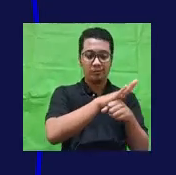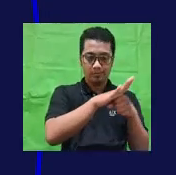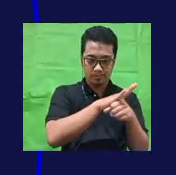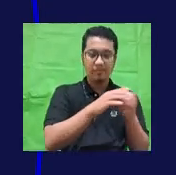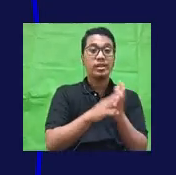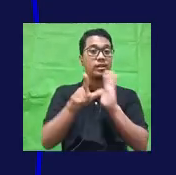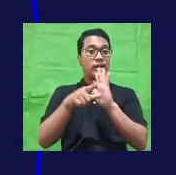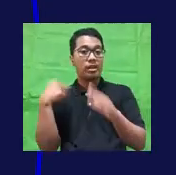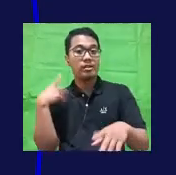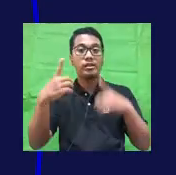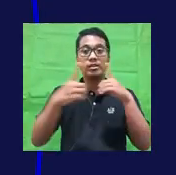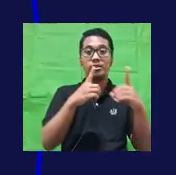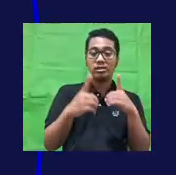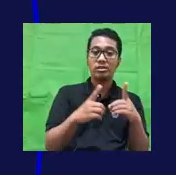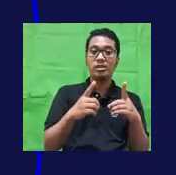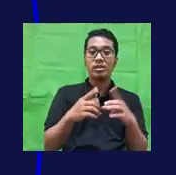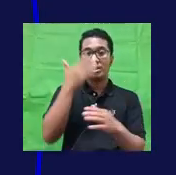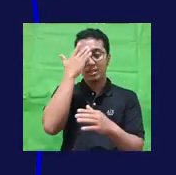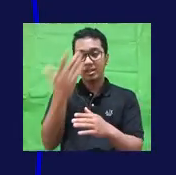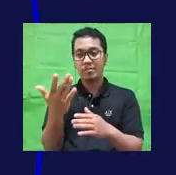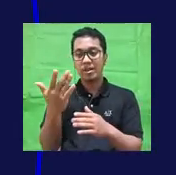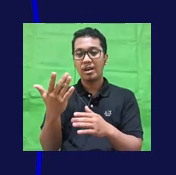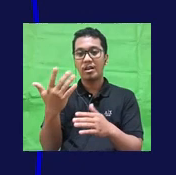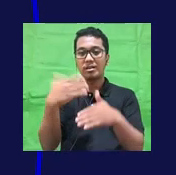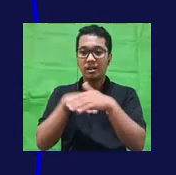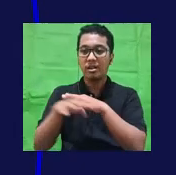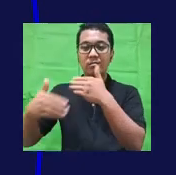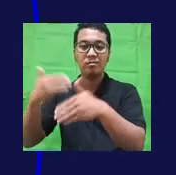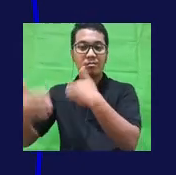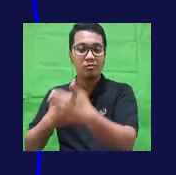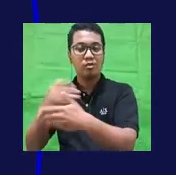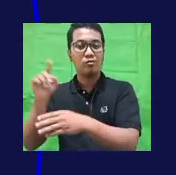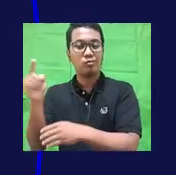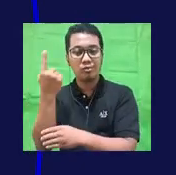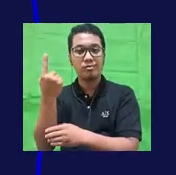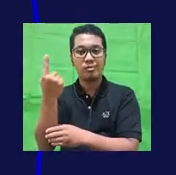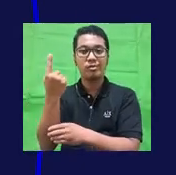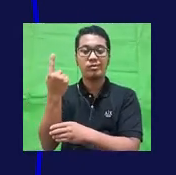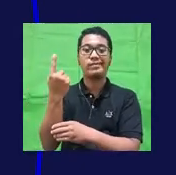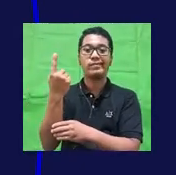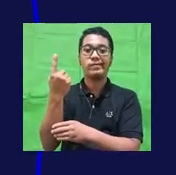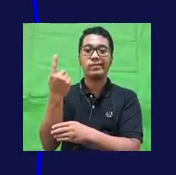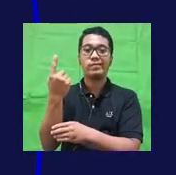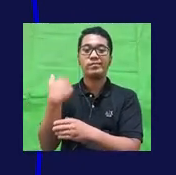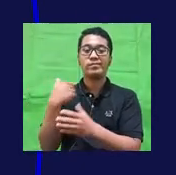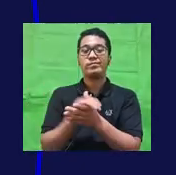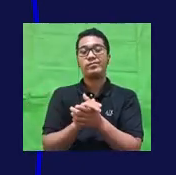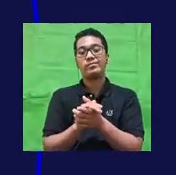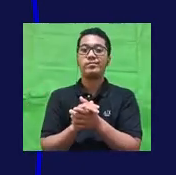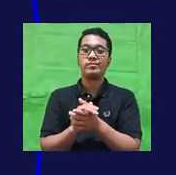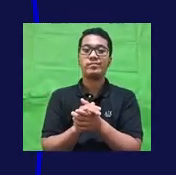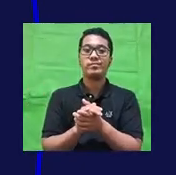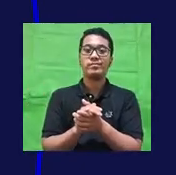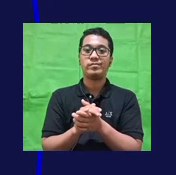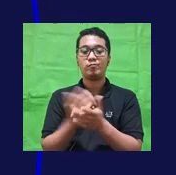other process, which was the majority being in this other place for 1 month to 2 months, there was a need to make